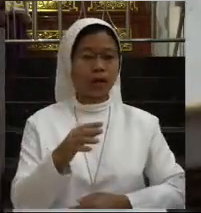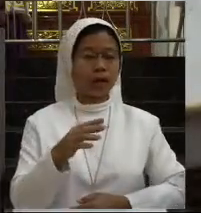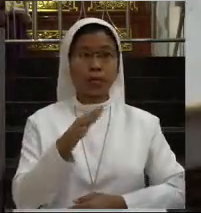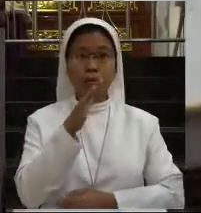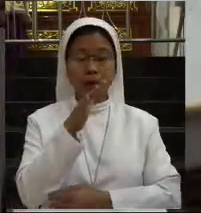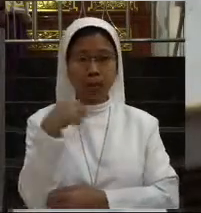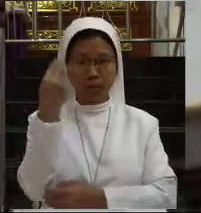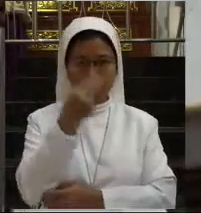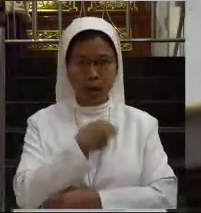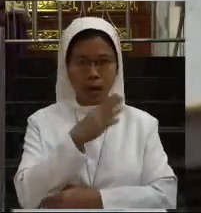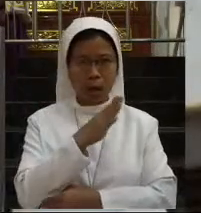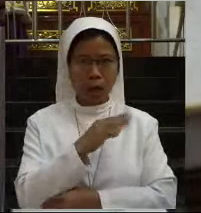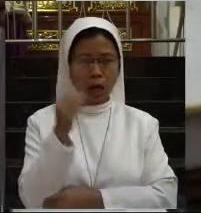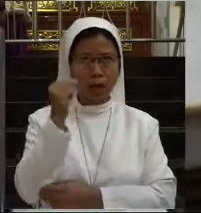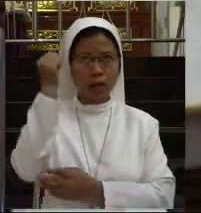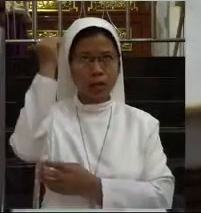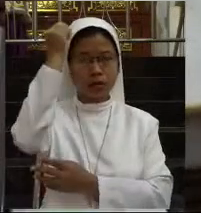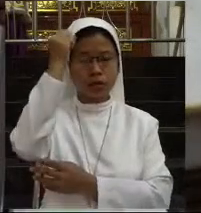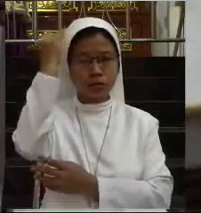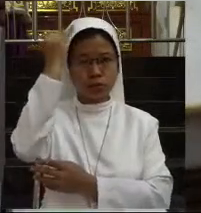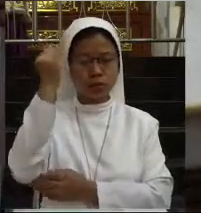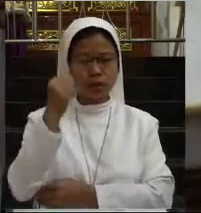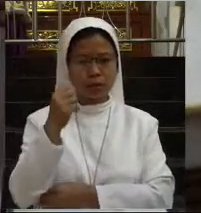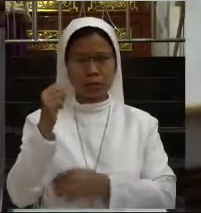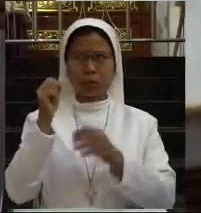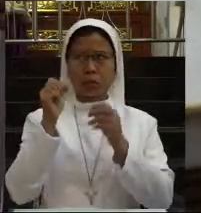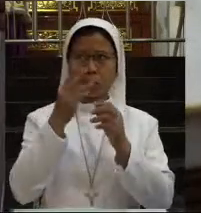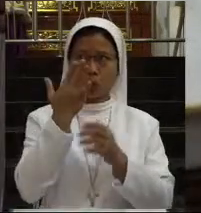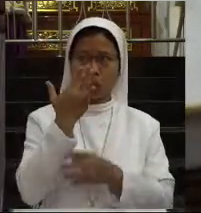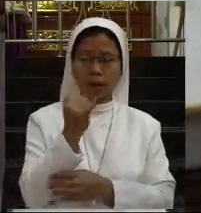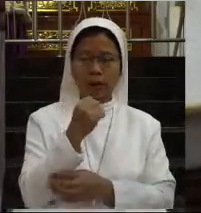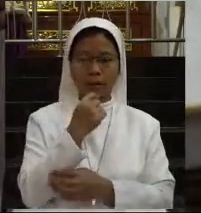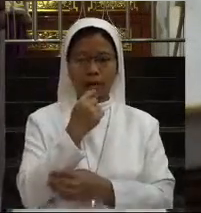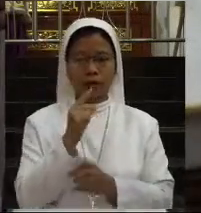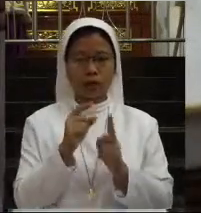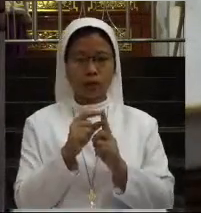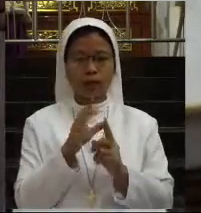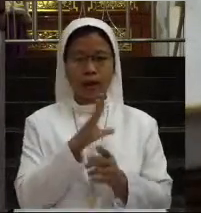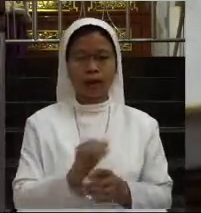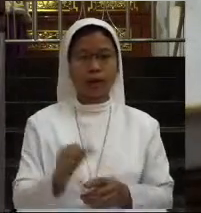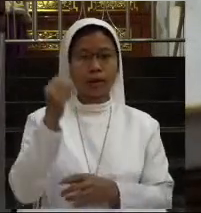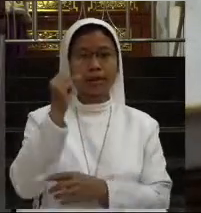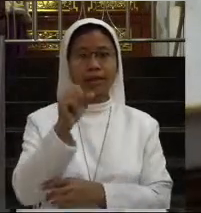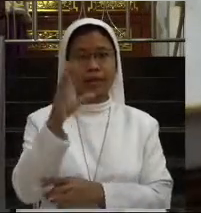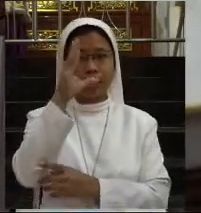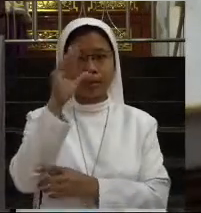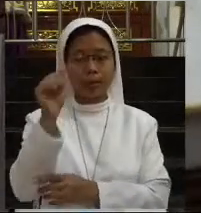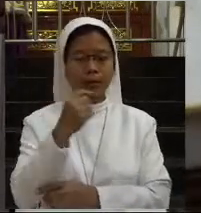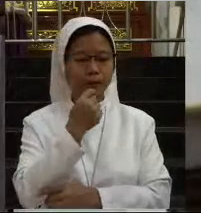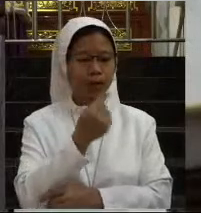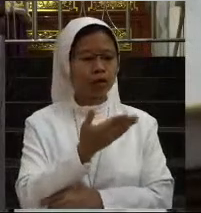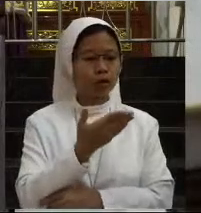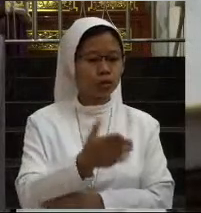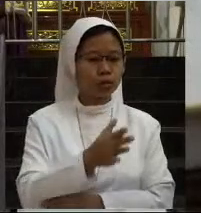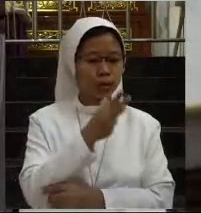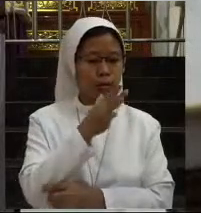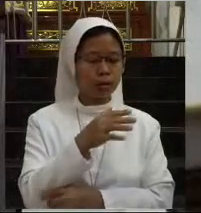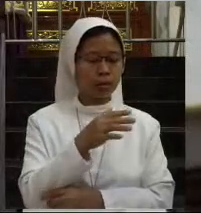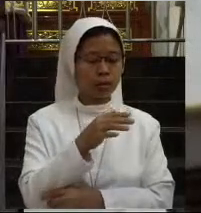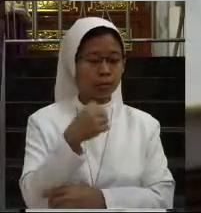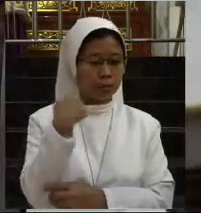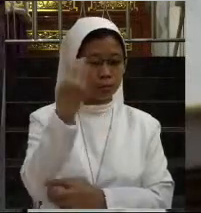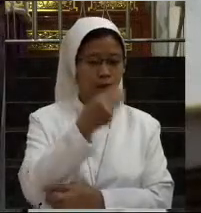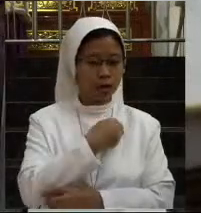was said about him, and Simeon blessed them and said to Mary his mother, "Behold, this child